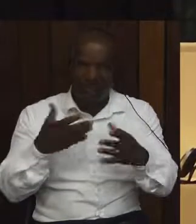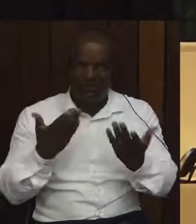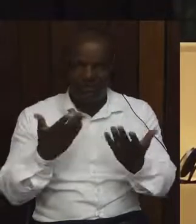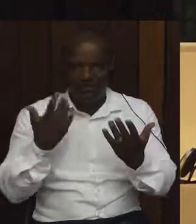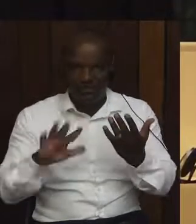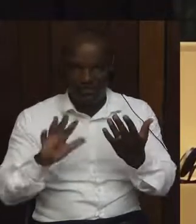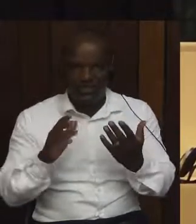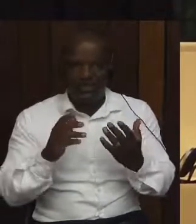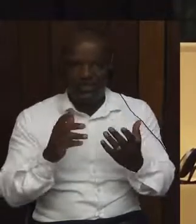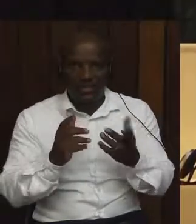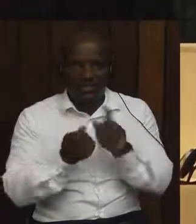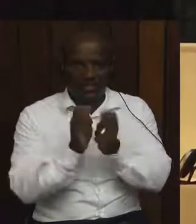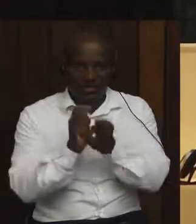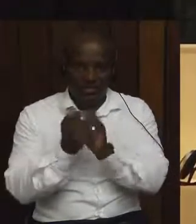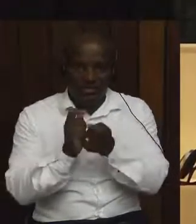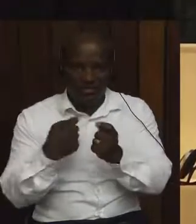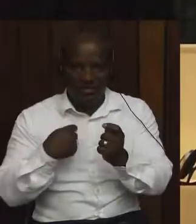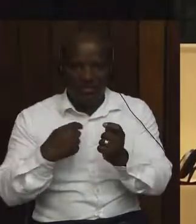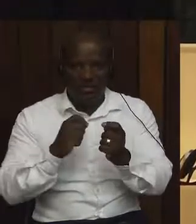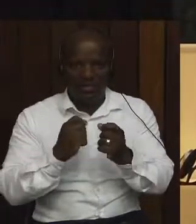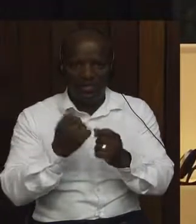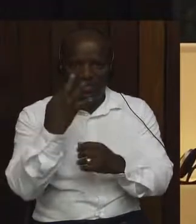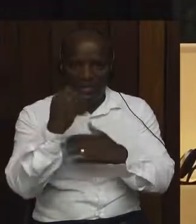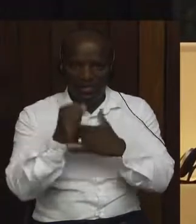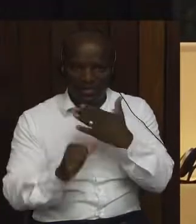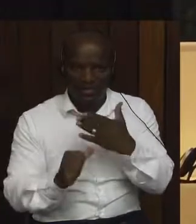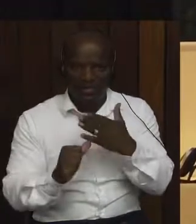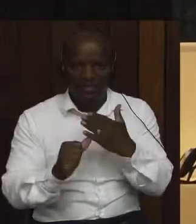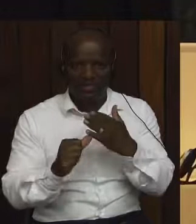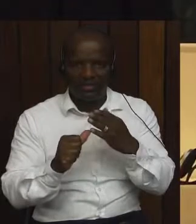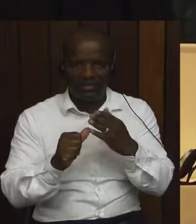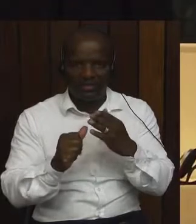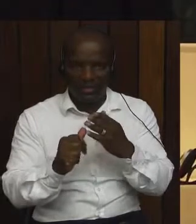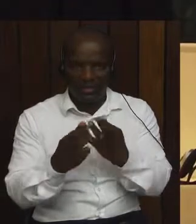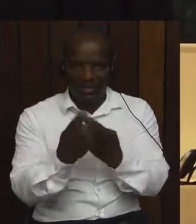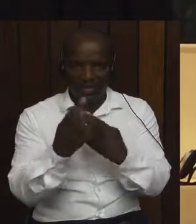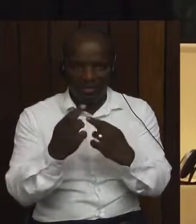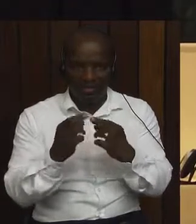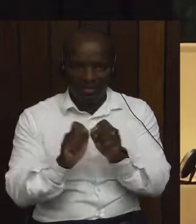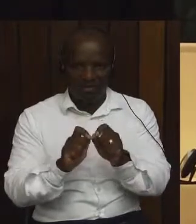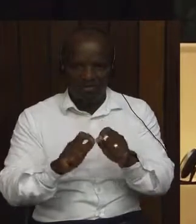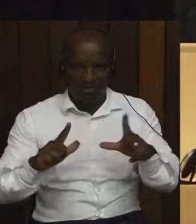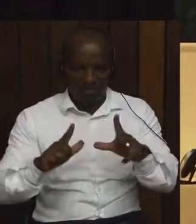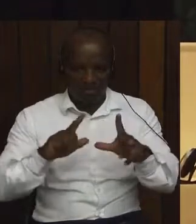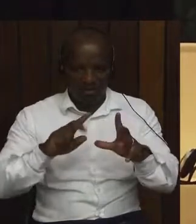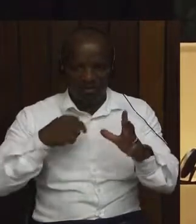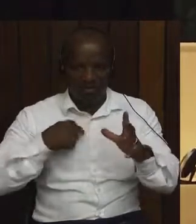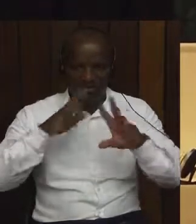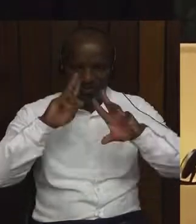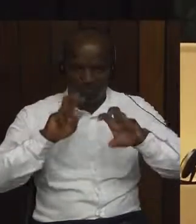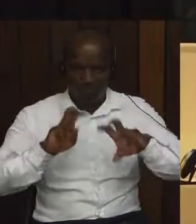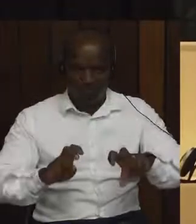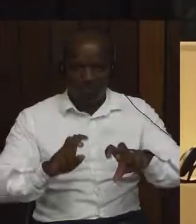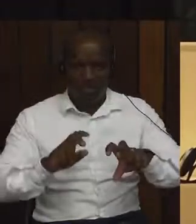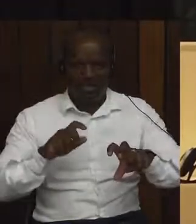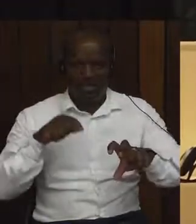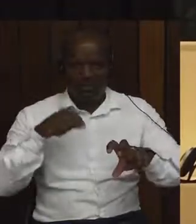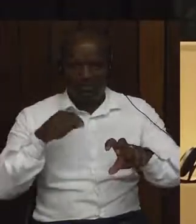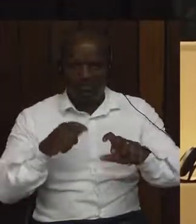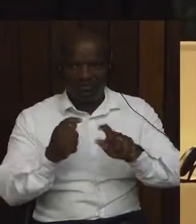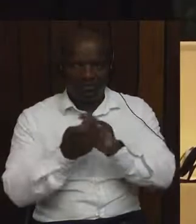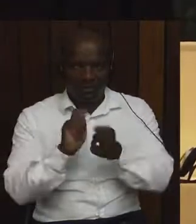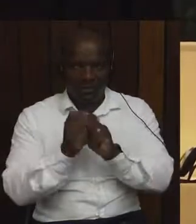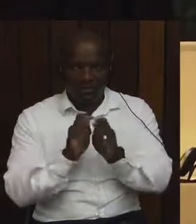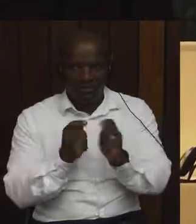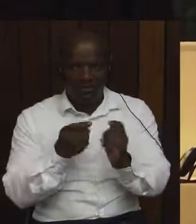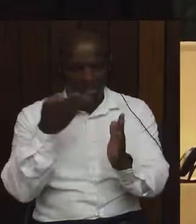I've noticed when I was analyzing the third quarter report, Chairperson. This doesn't necessarily form part of the adjustment that was tabled